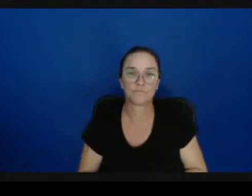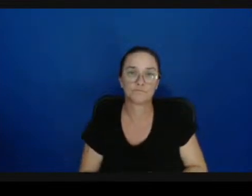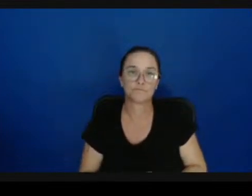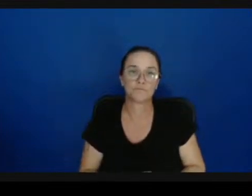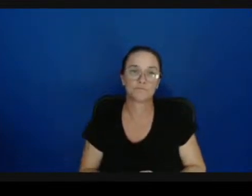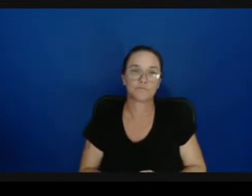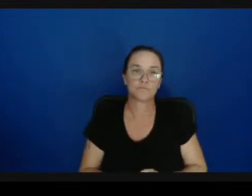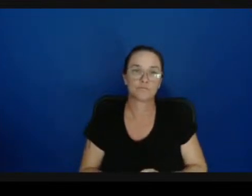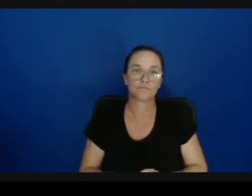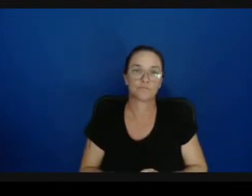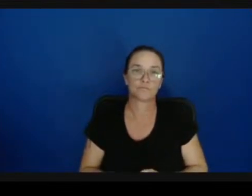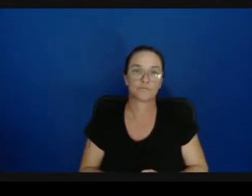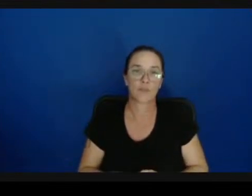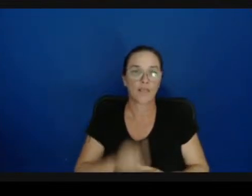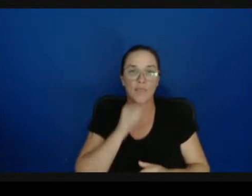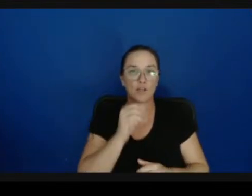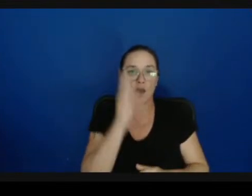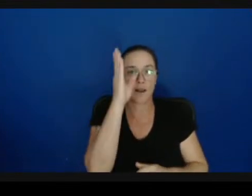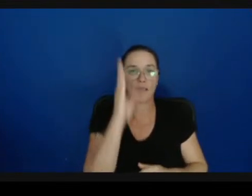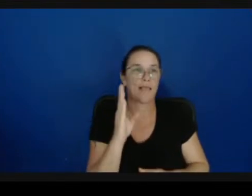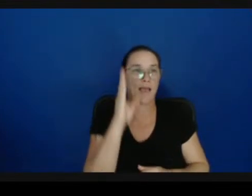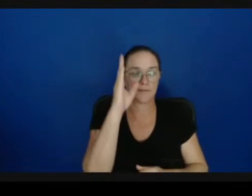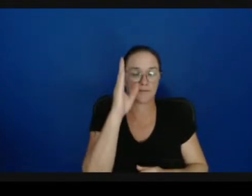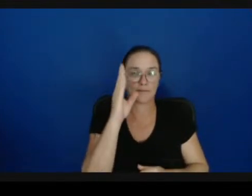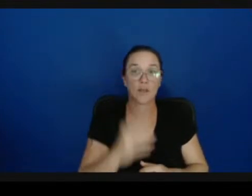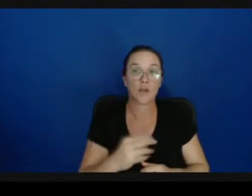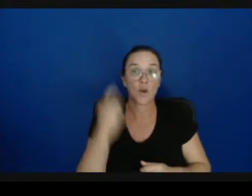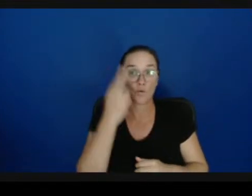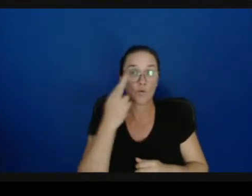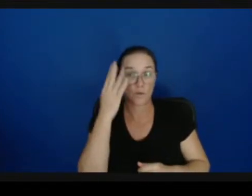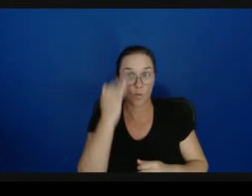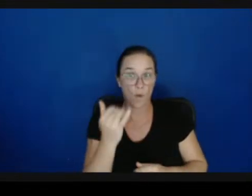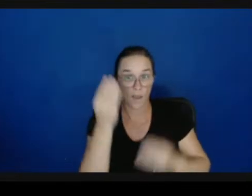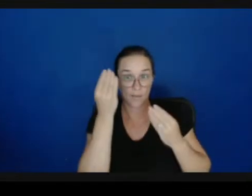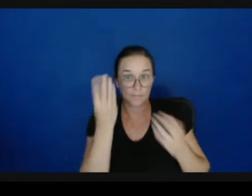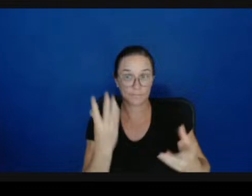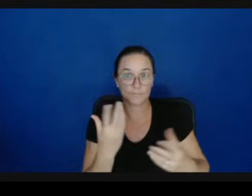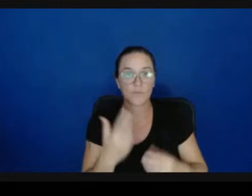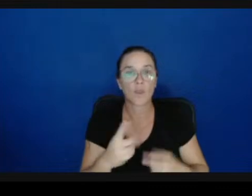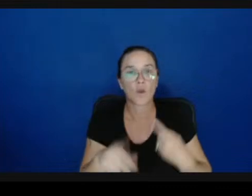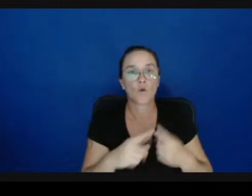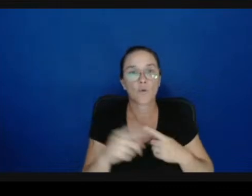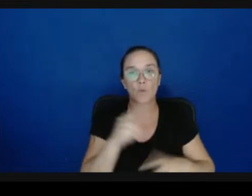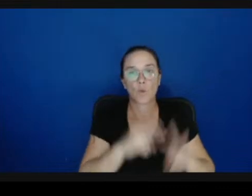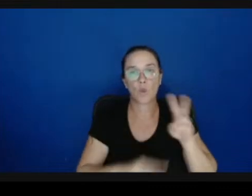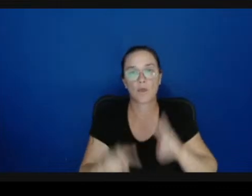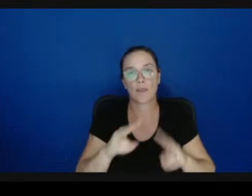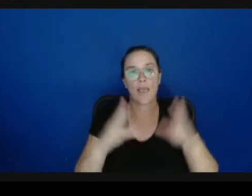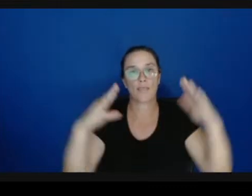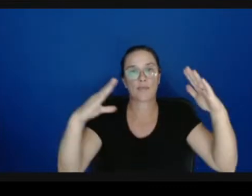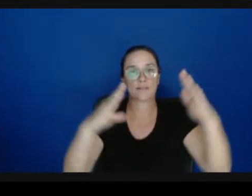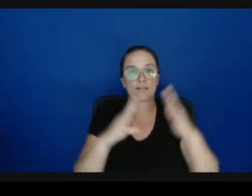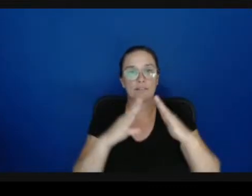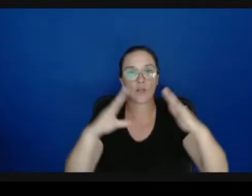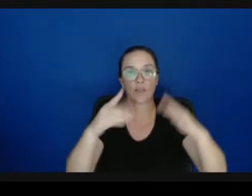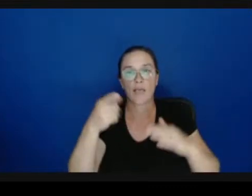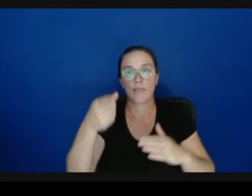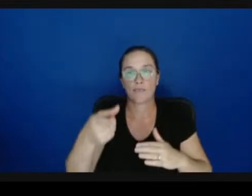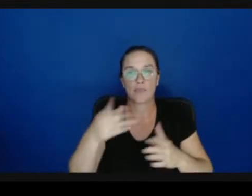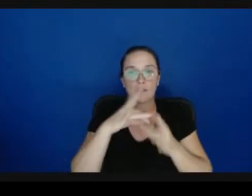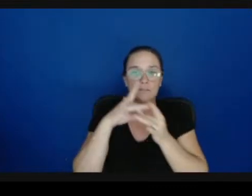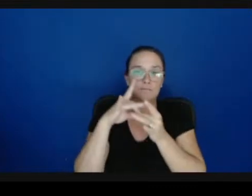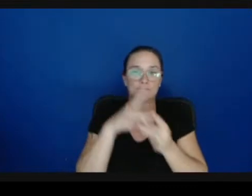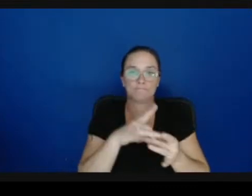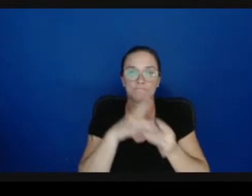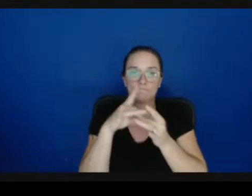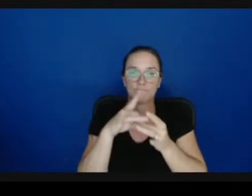right? So the reason I point that out is when we go to the tilt here, and we're looking at this signal, this is the one that's